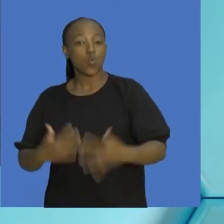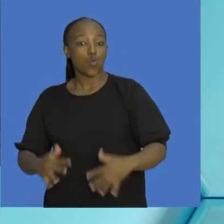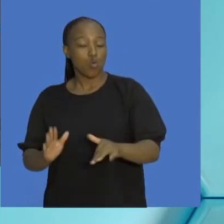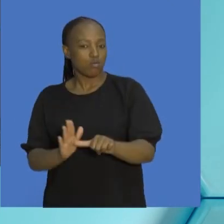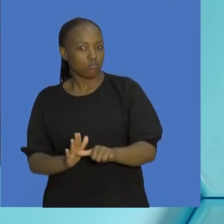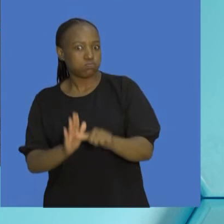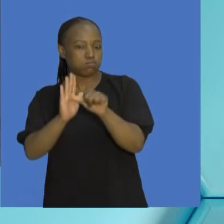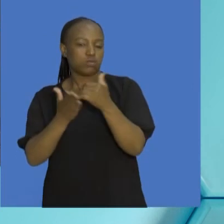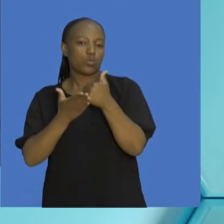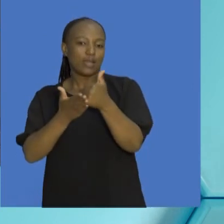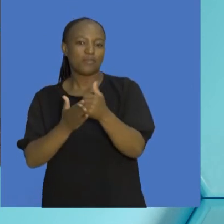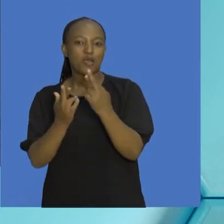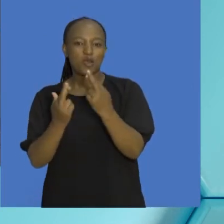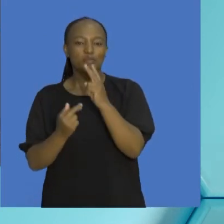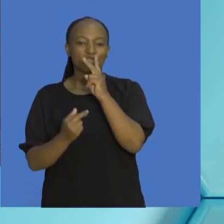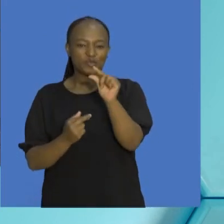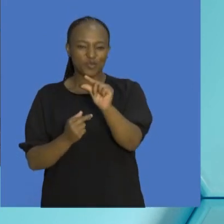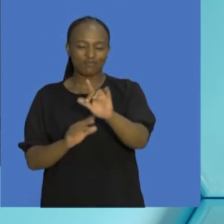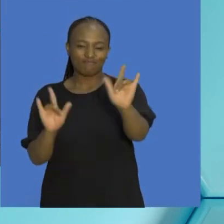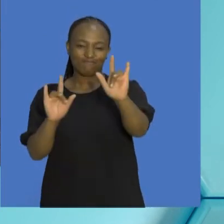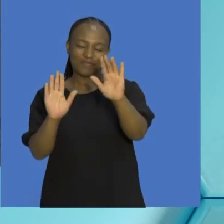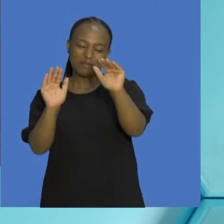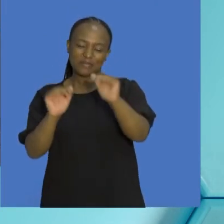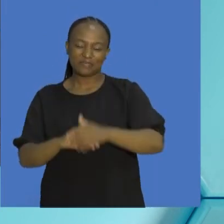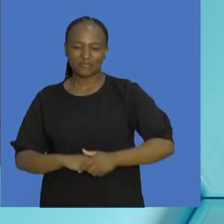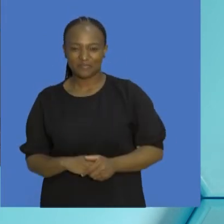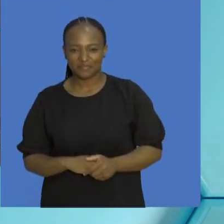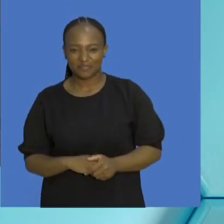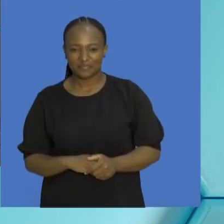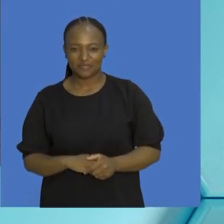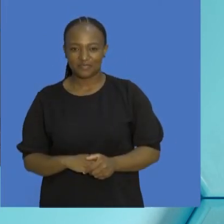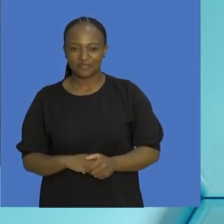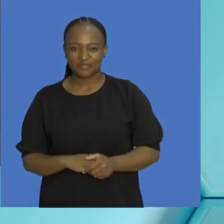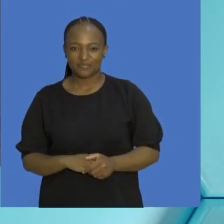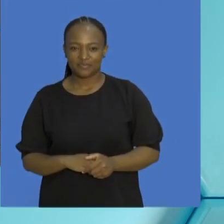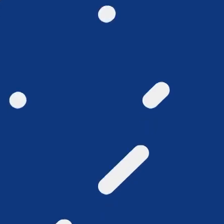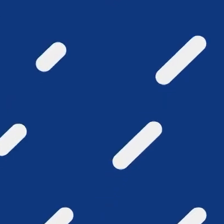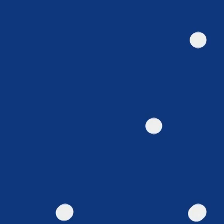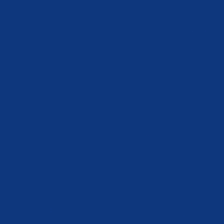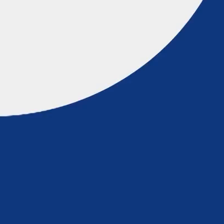day makes a huge difference. Hope to see you soon, and bye.